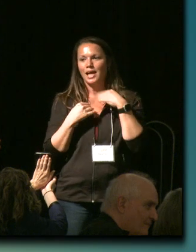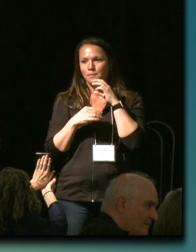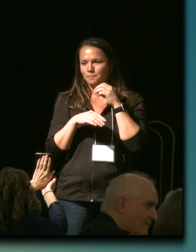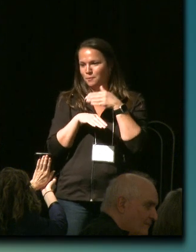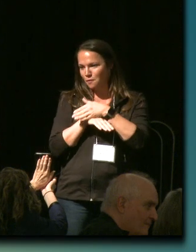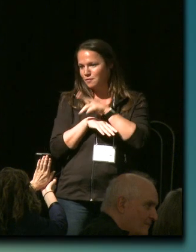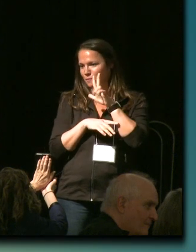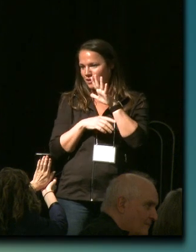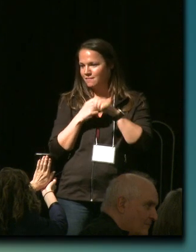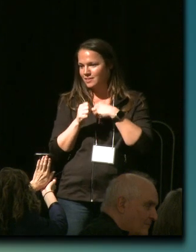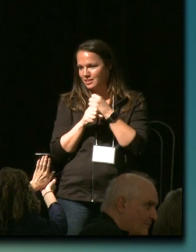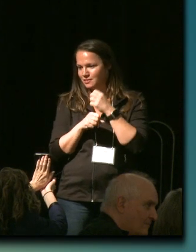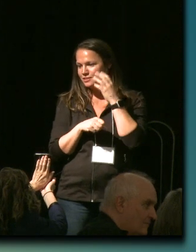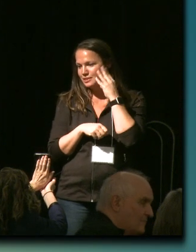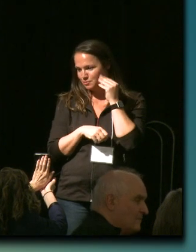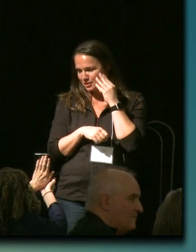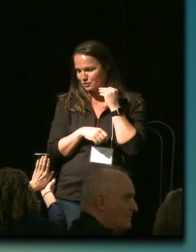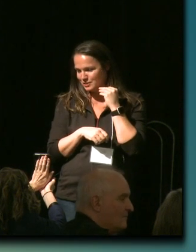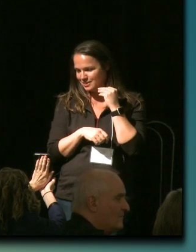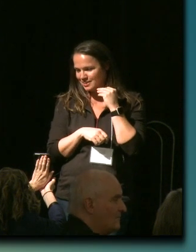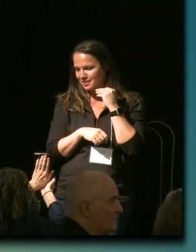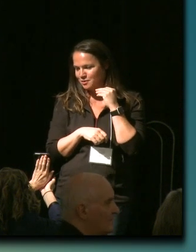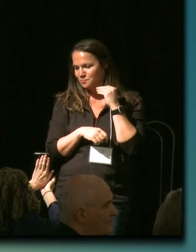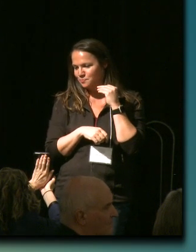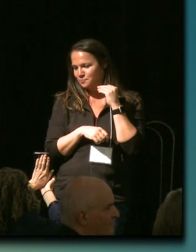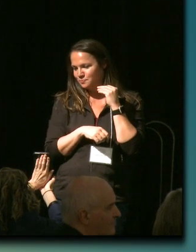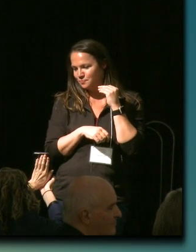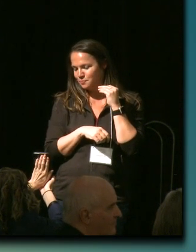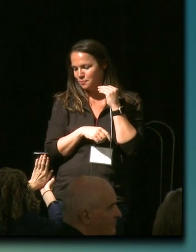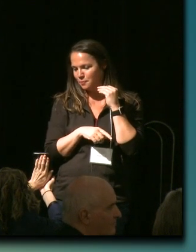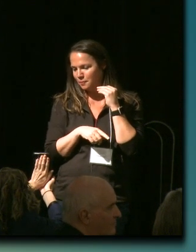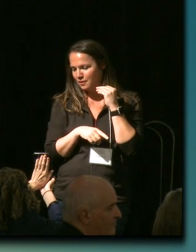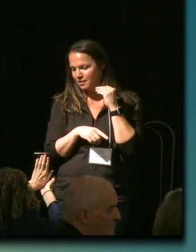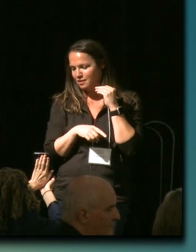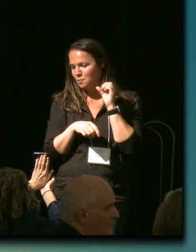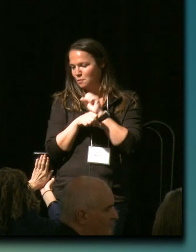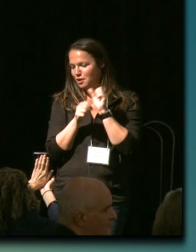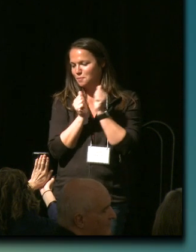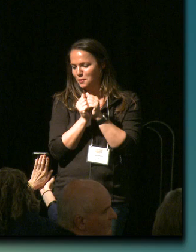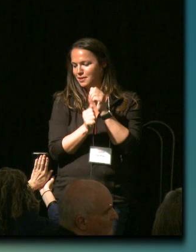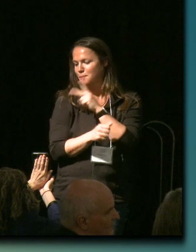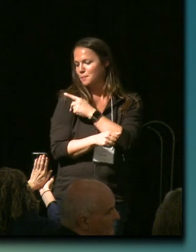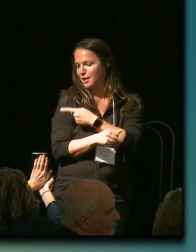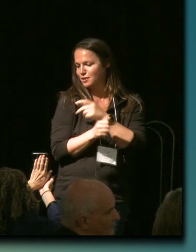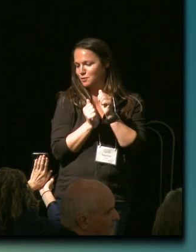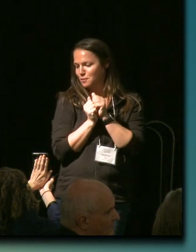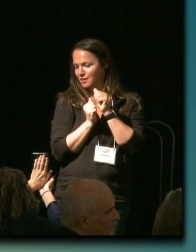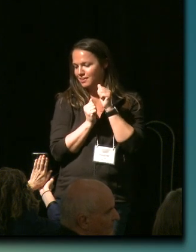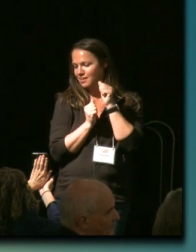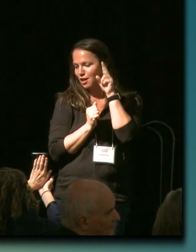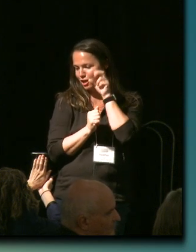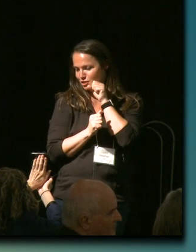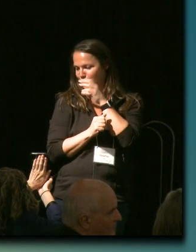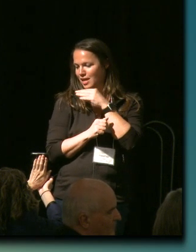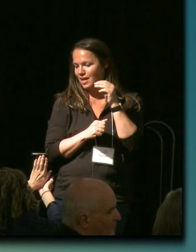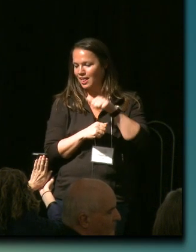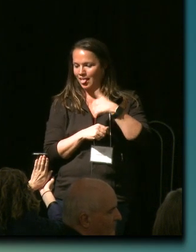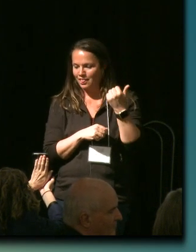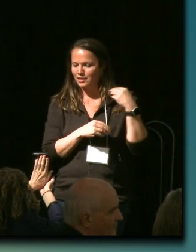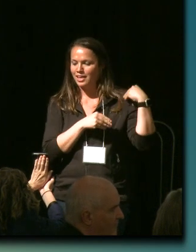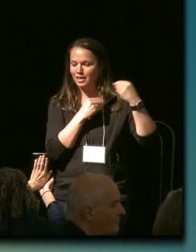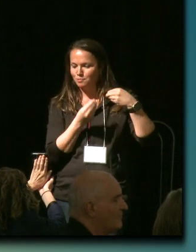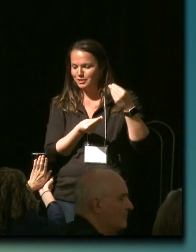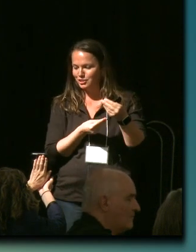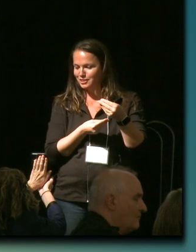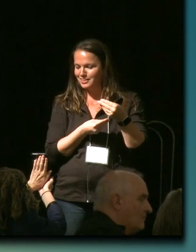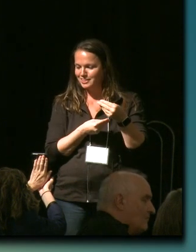At the University of Rochester Medical Center. He's over 35 years of experience working with patients with